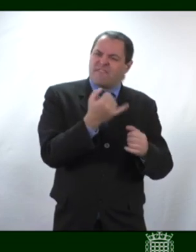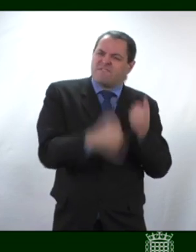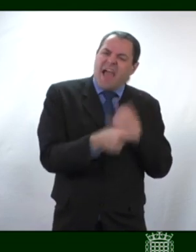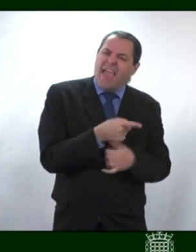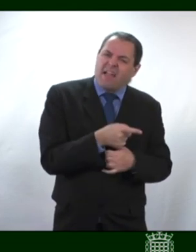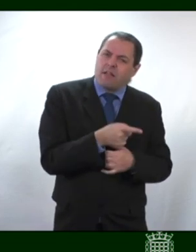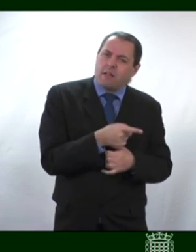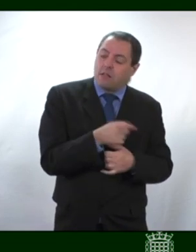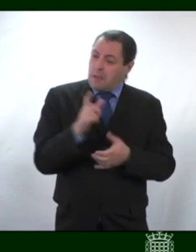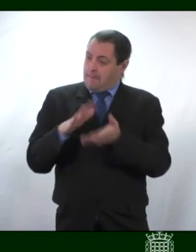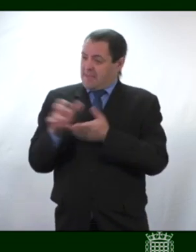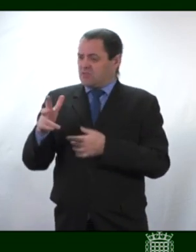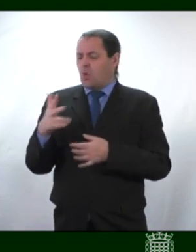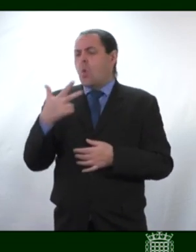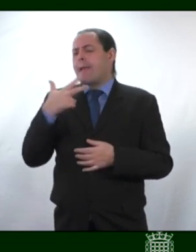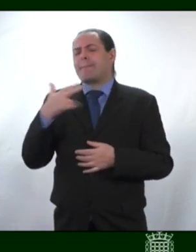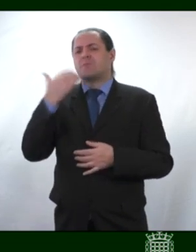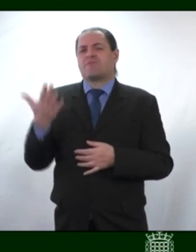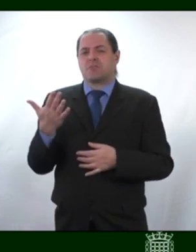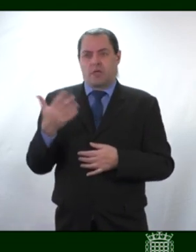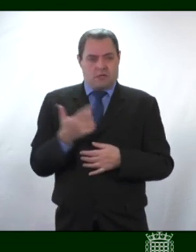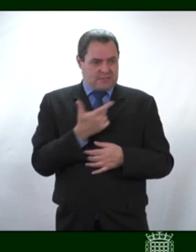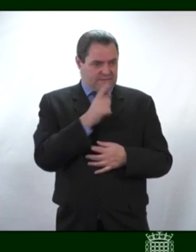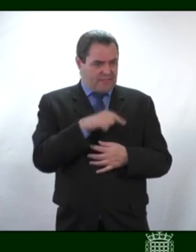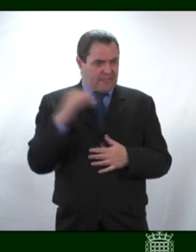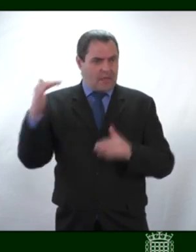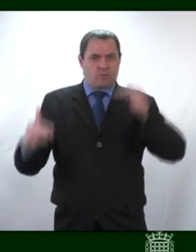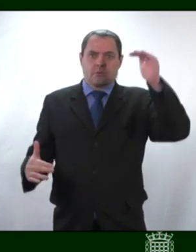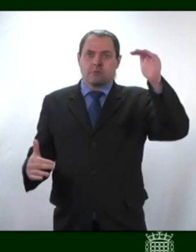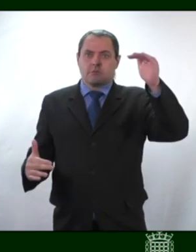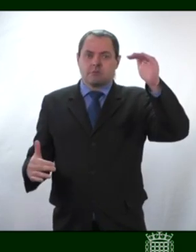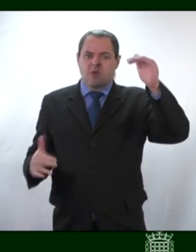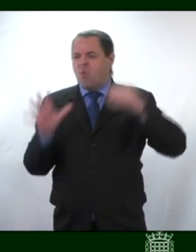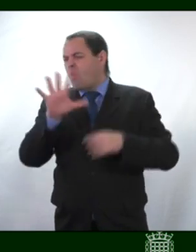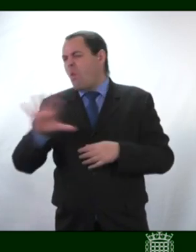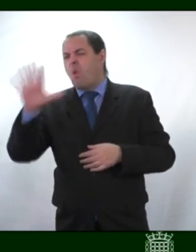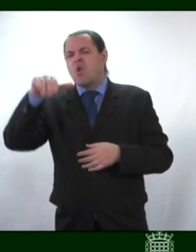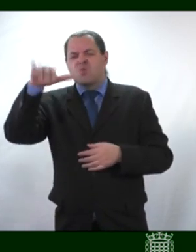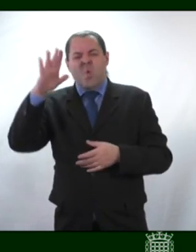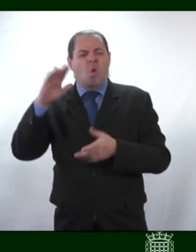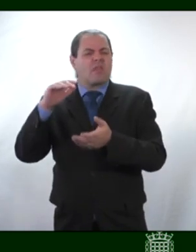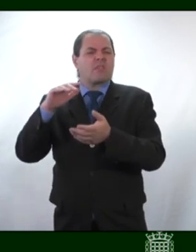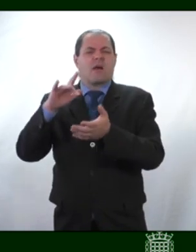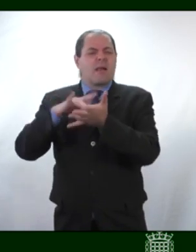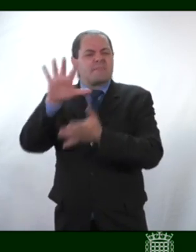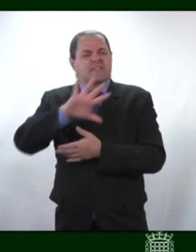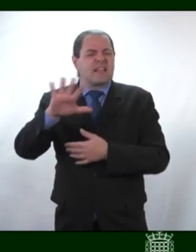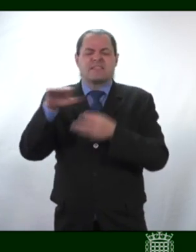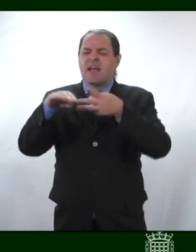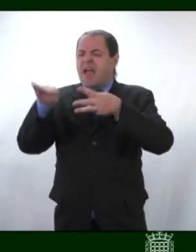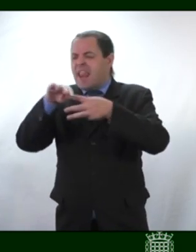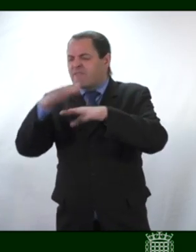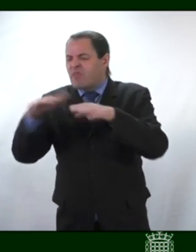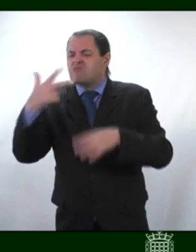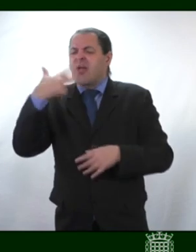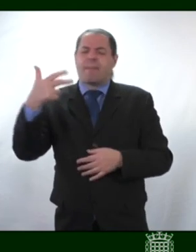per head is more than enough for people in Manchester and right across the North and Midlands to go into this Tier 3 after the Tier